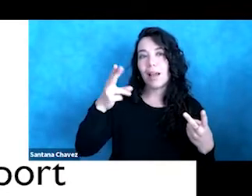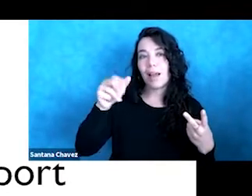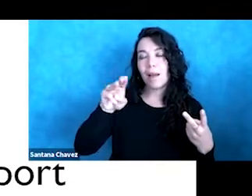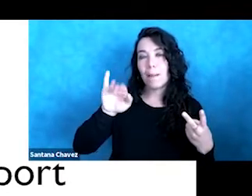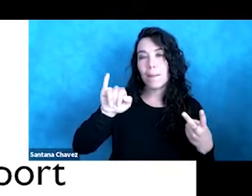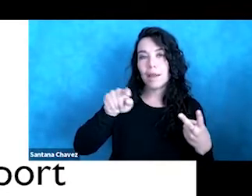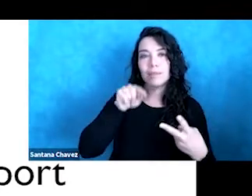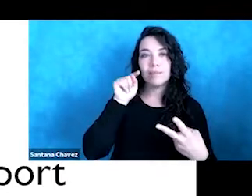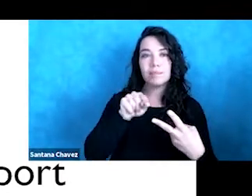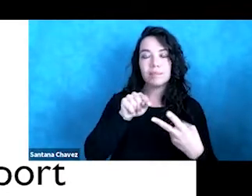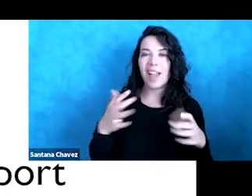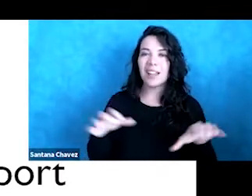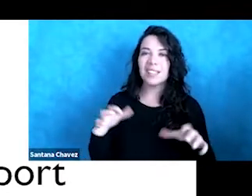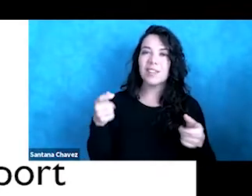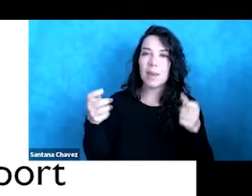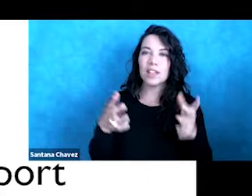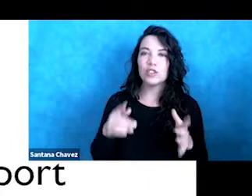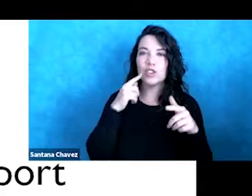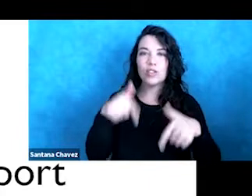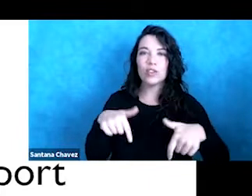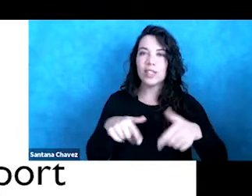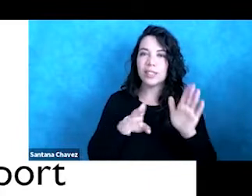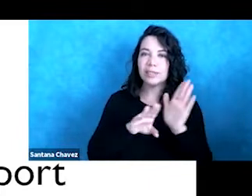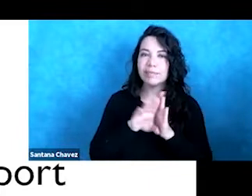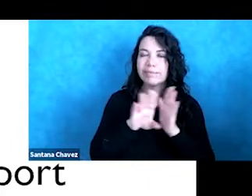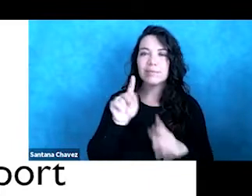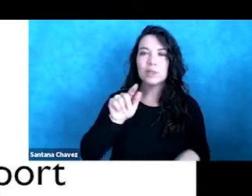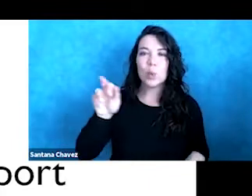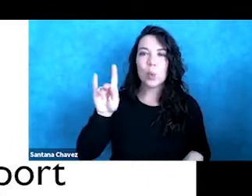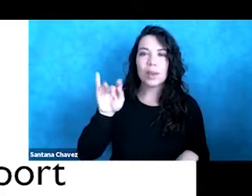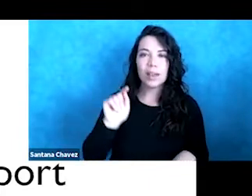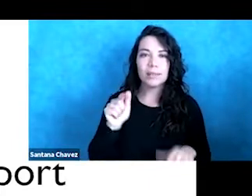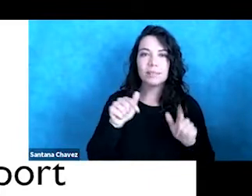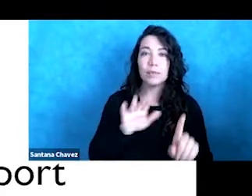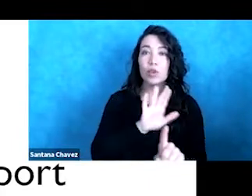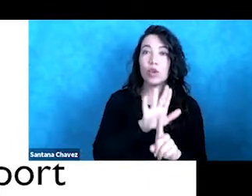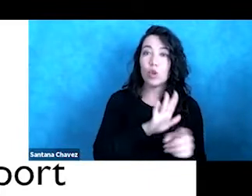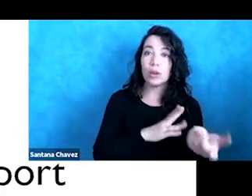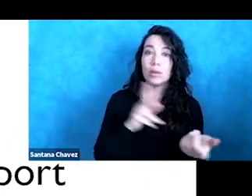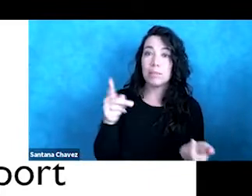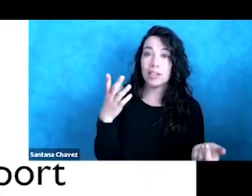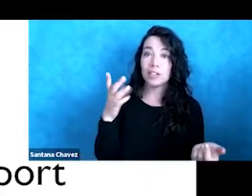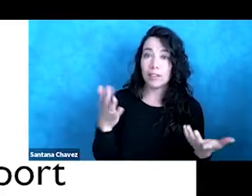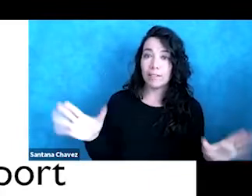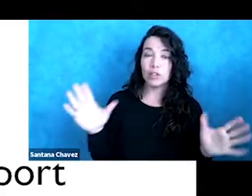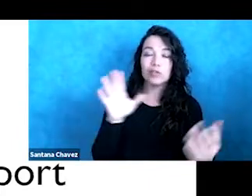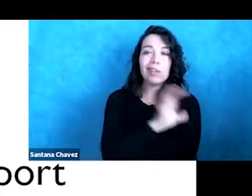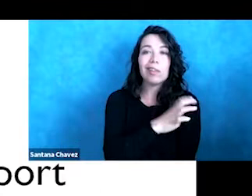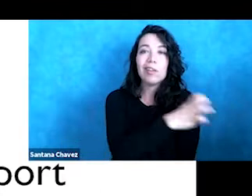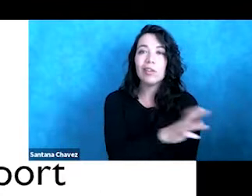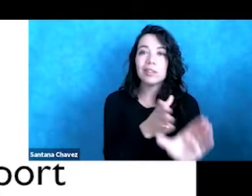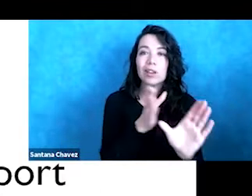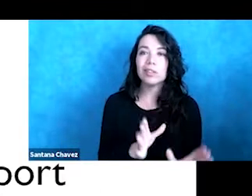served as the Activity Manager for the toolkit. She has earned her doctorate in clinical psychology with extensive research and